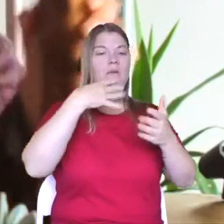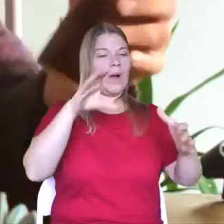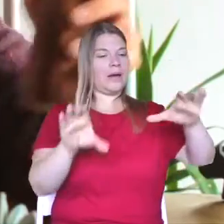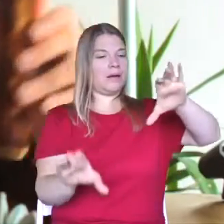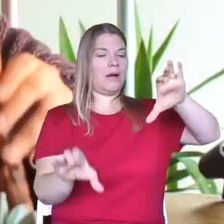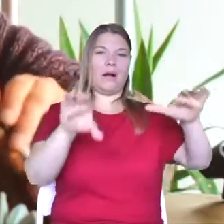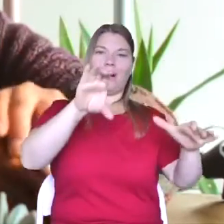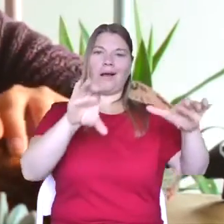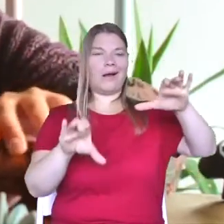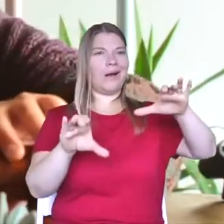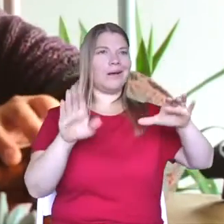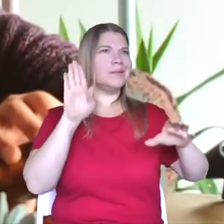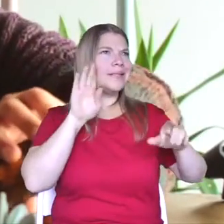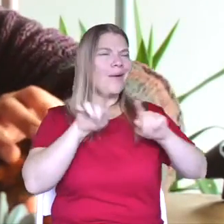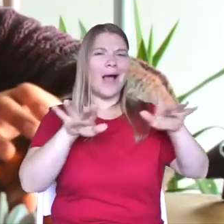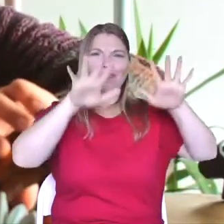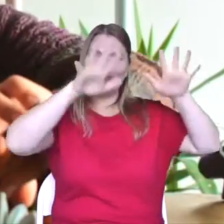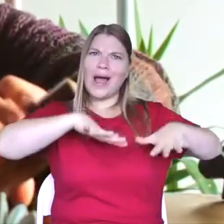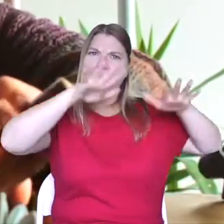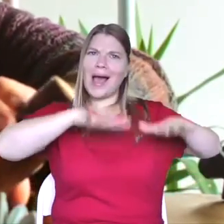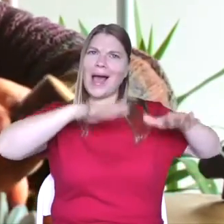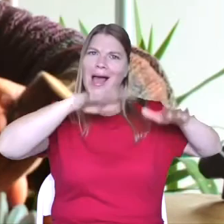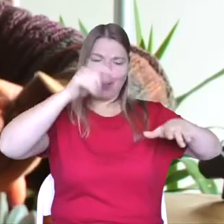them around, like this.